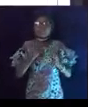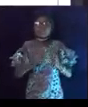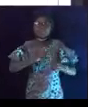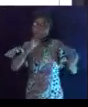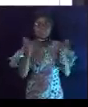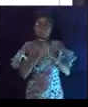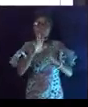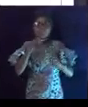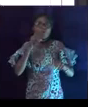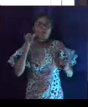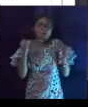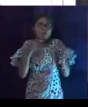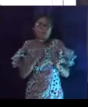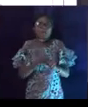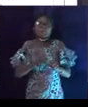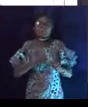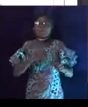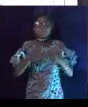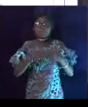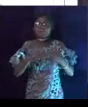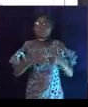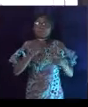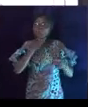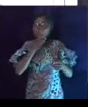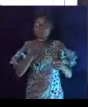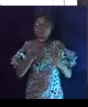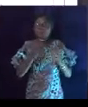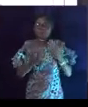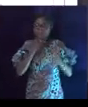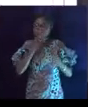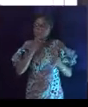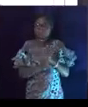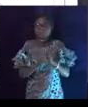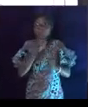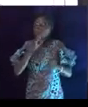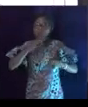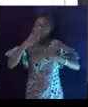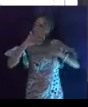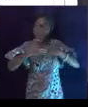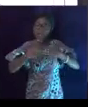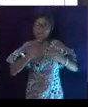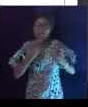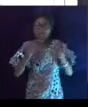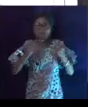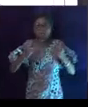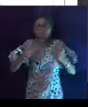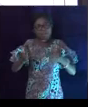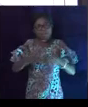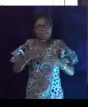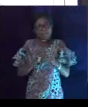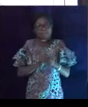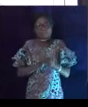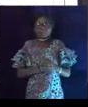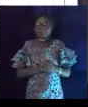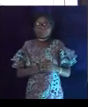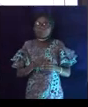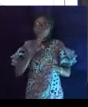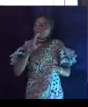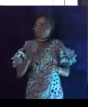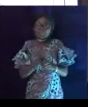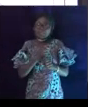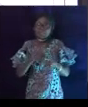a rearrangement of the old formula. So what we do now, if you're changing water